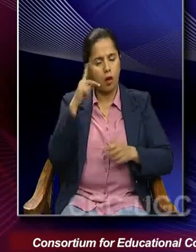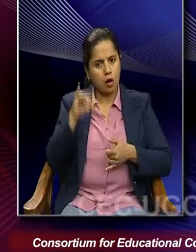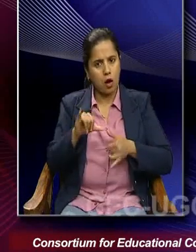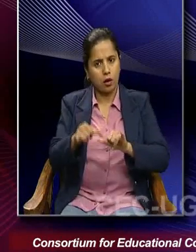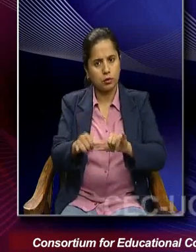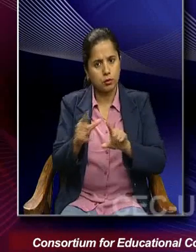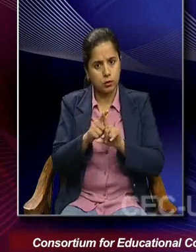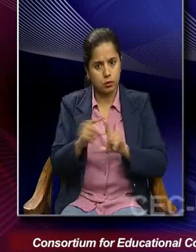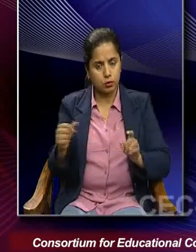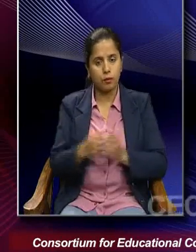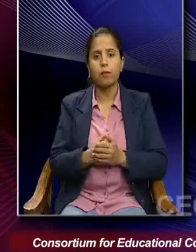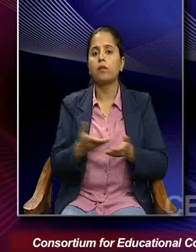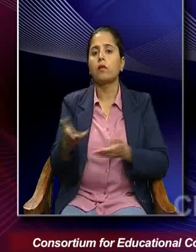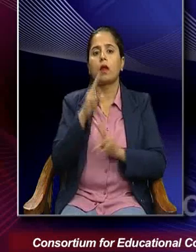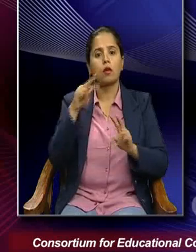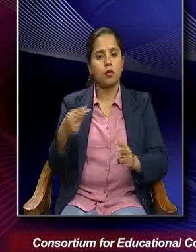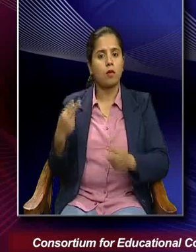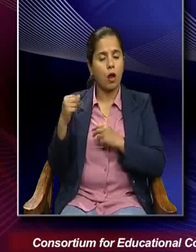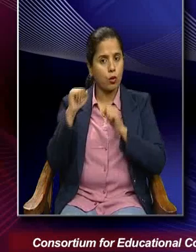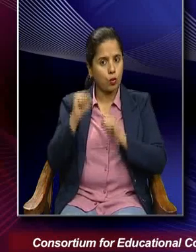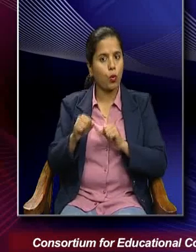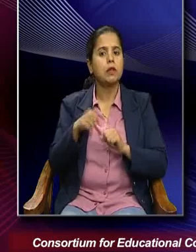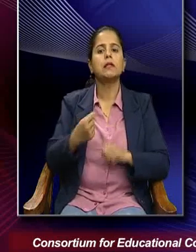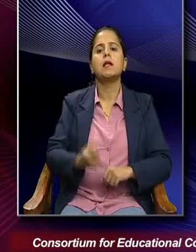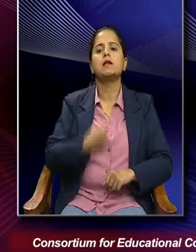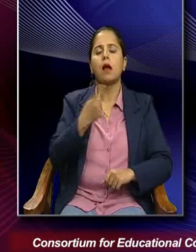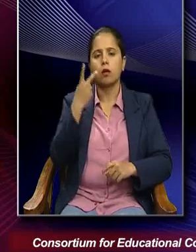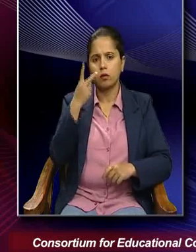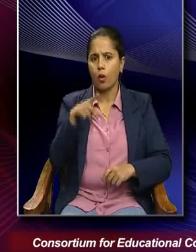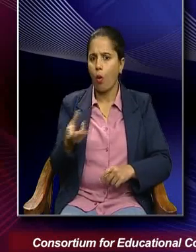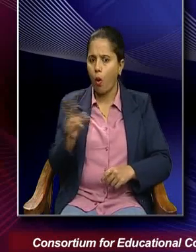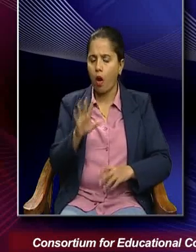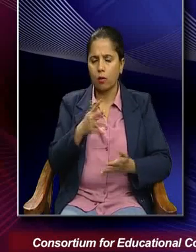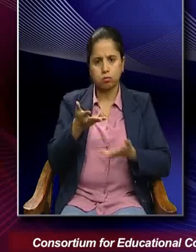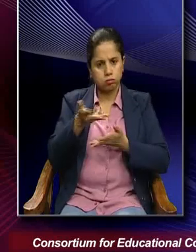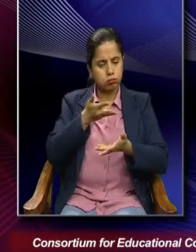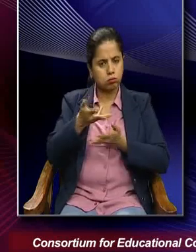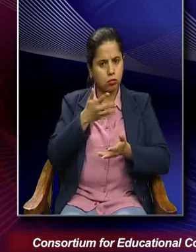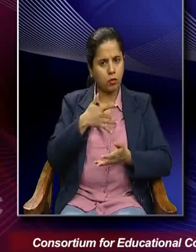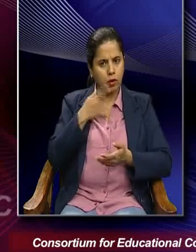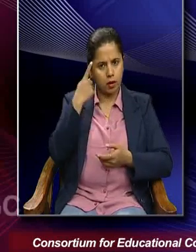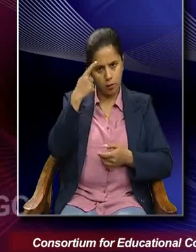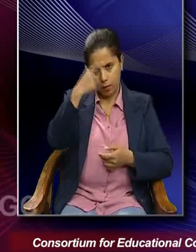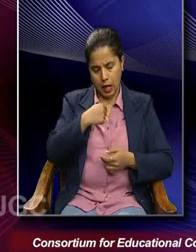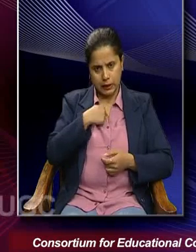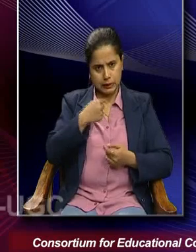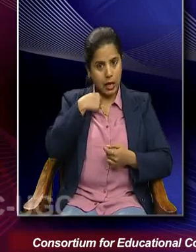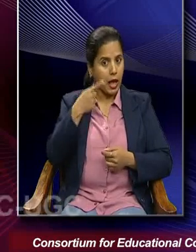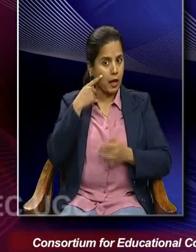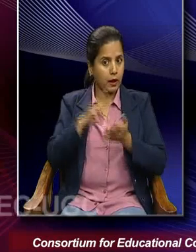it. So, the reflection self is a constant interaction with one's inner